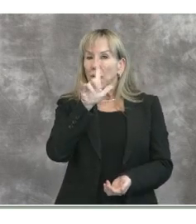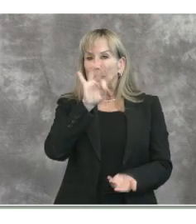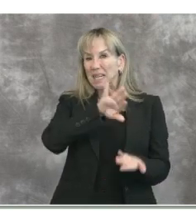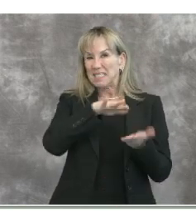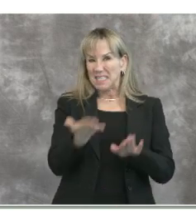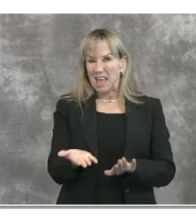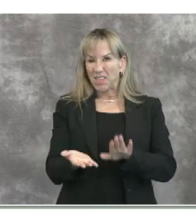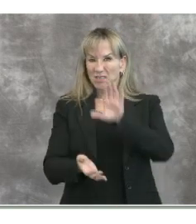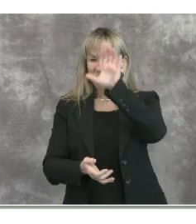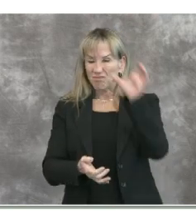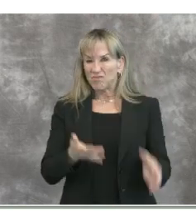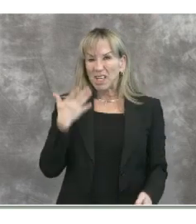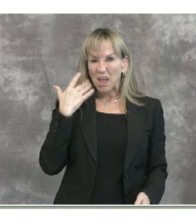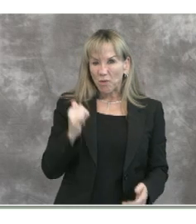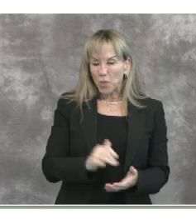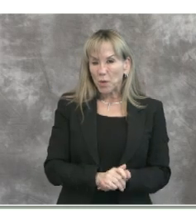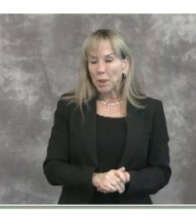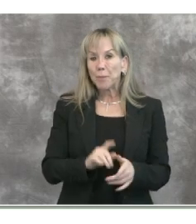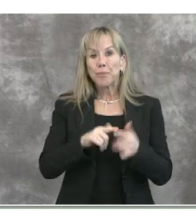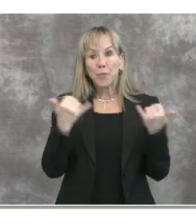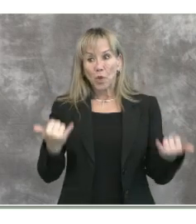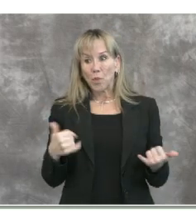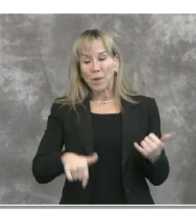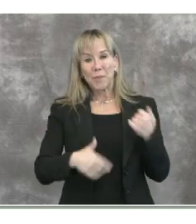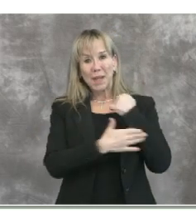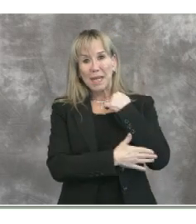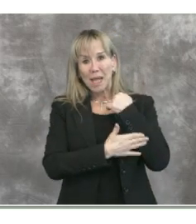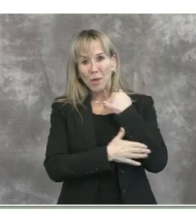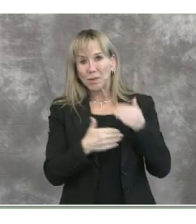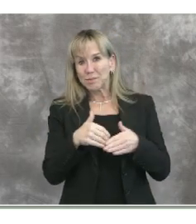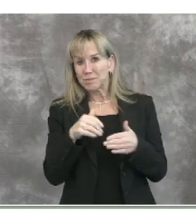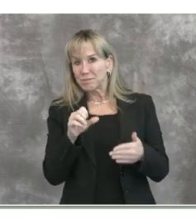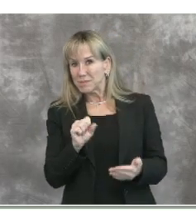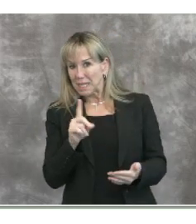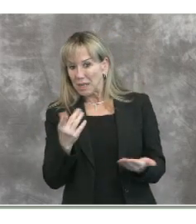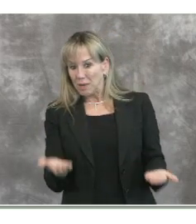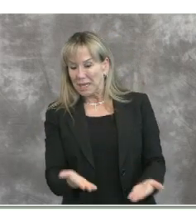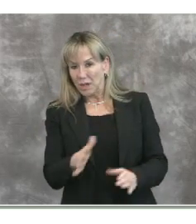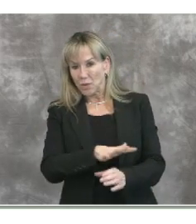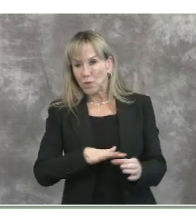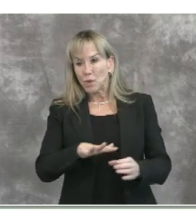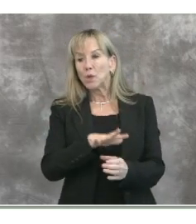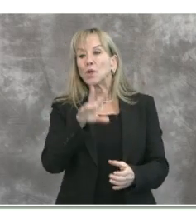1,229 deaths. Today, the County of San Diego is reporting